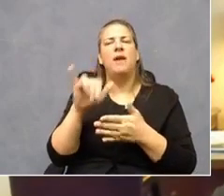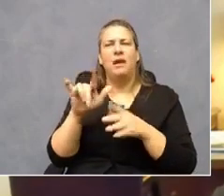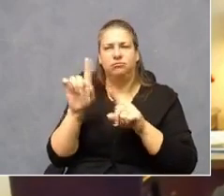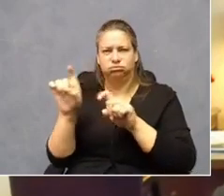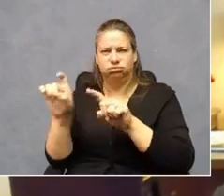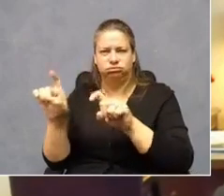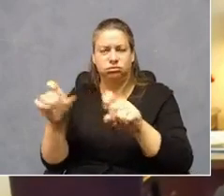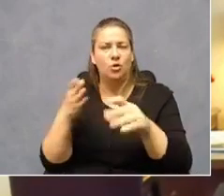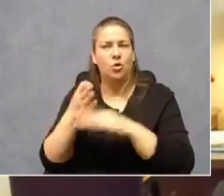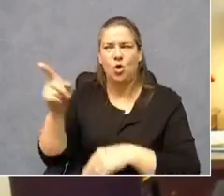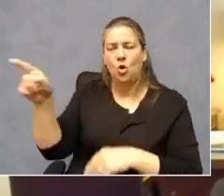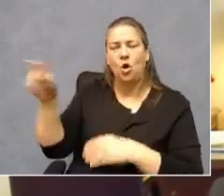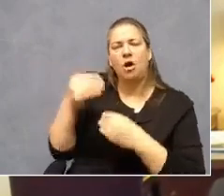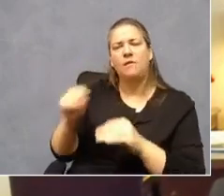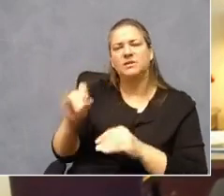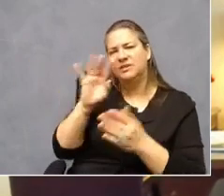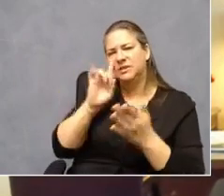General.